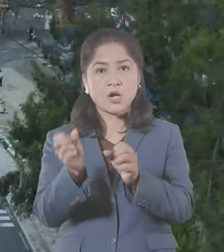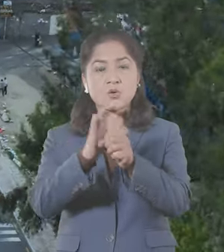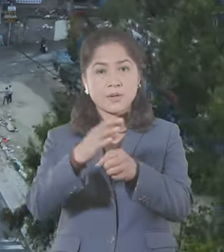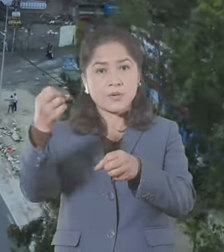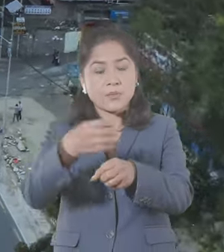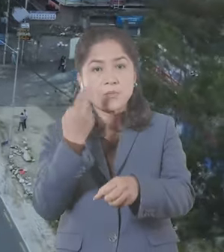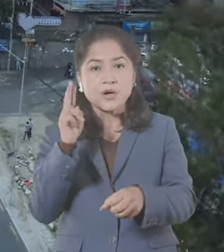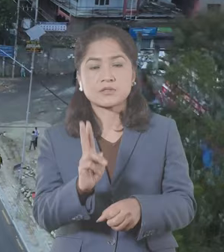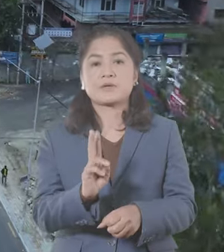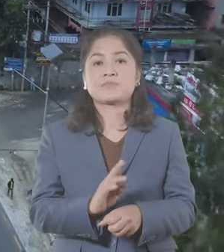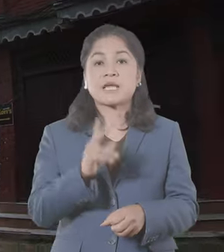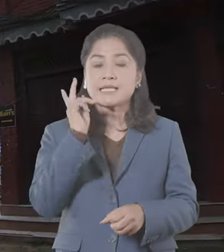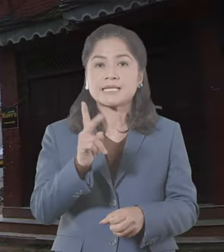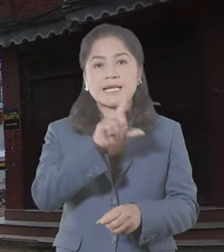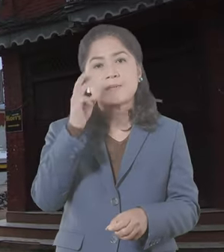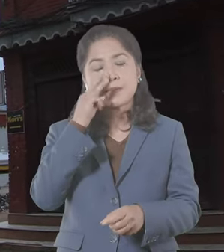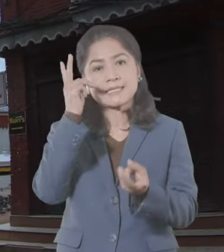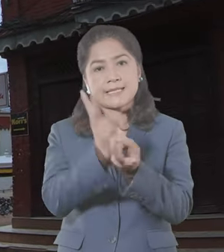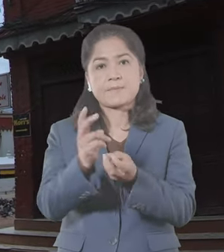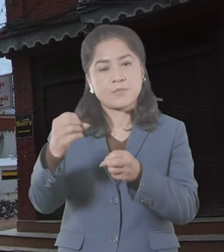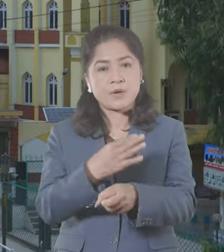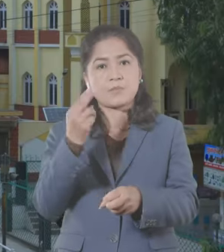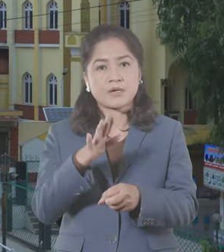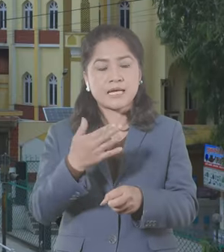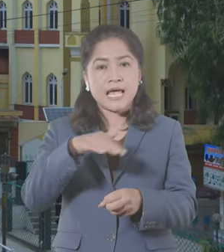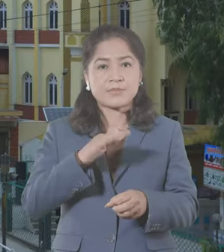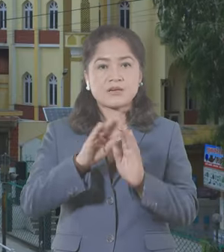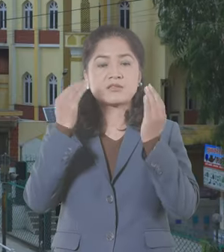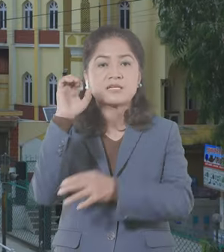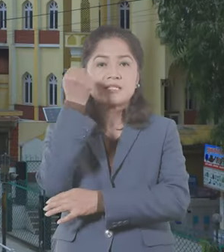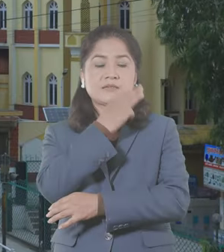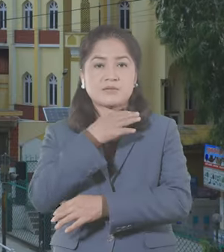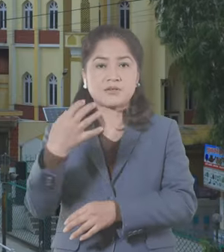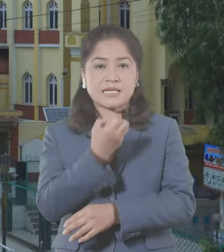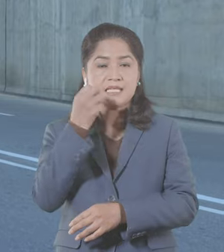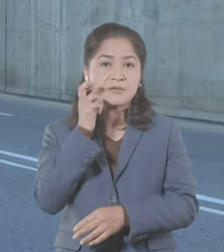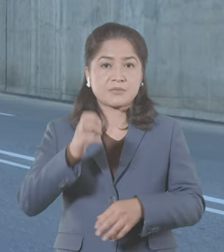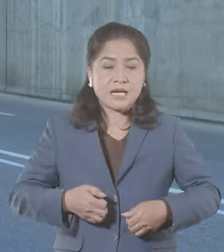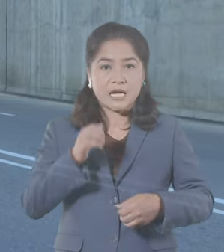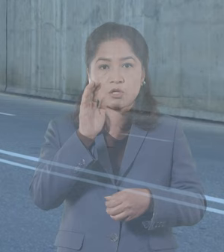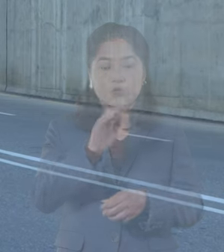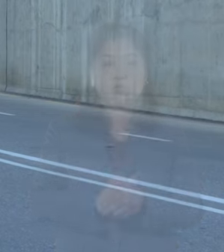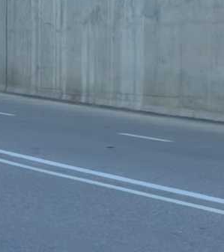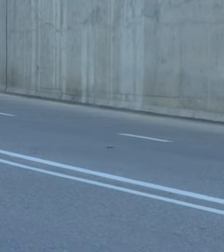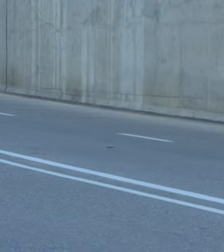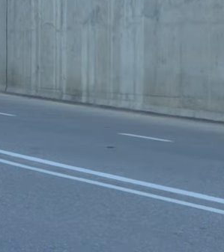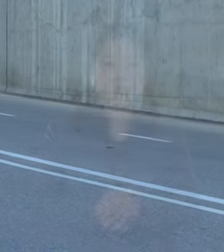As the world is suffering from COVID-19 pandemic, and it's the same case in Nepal, we are marking the International Day of Human Rights.